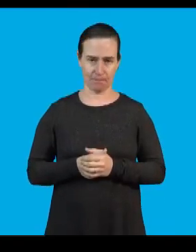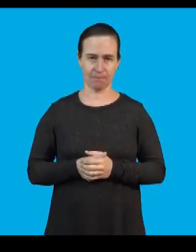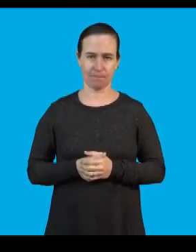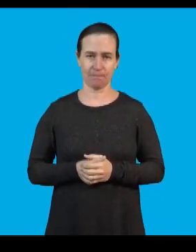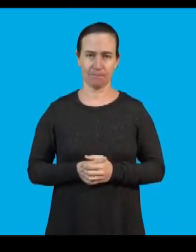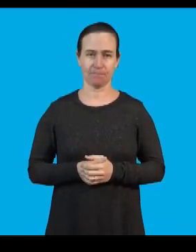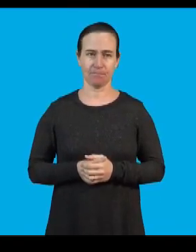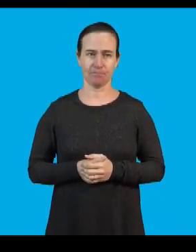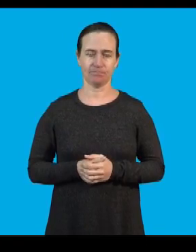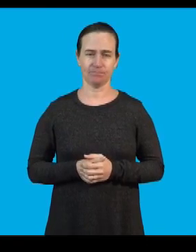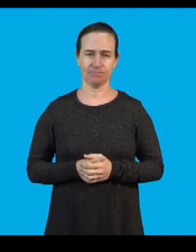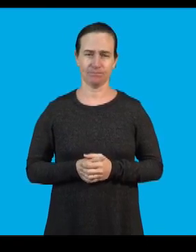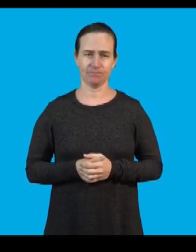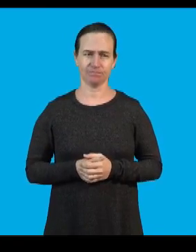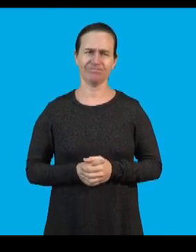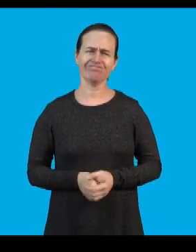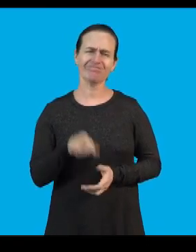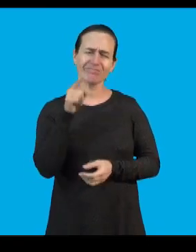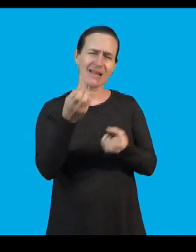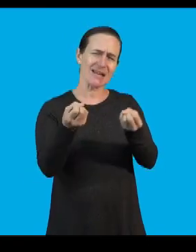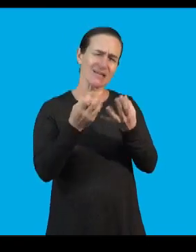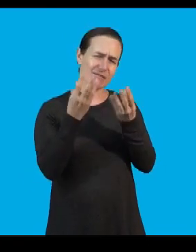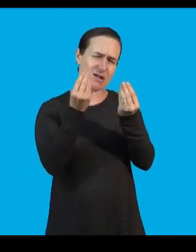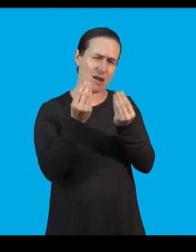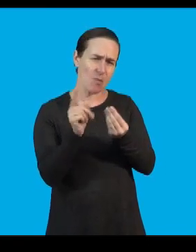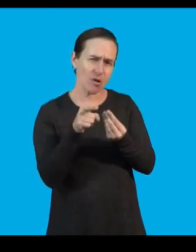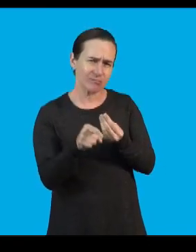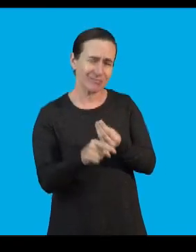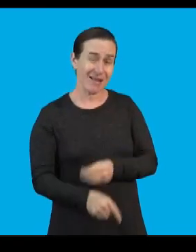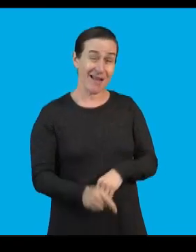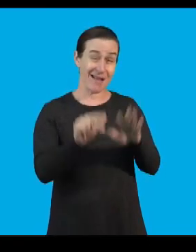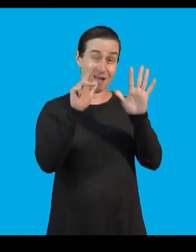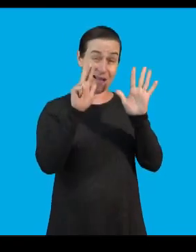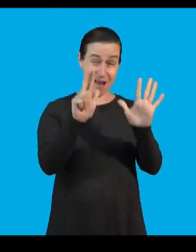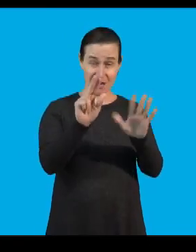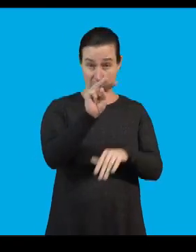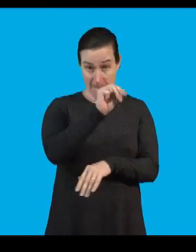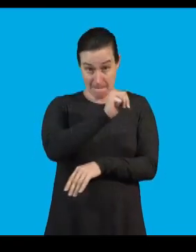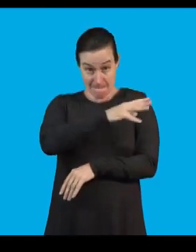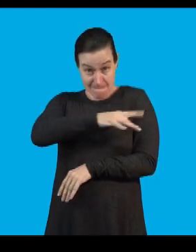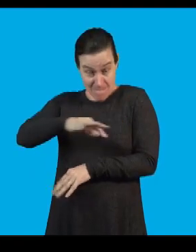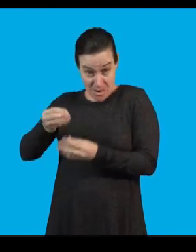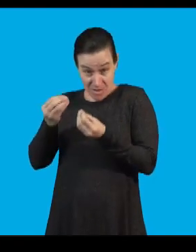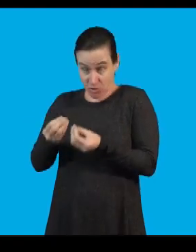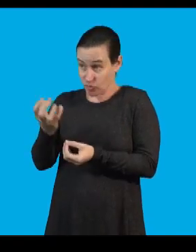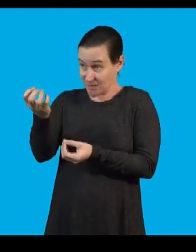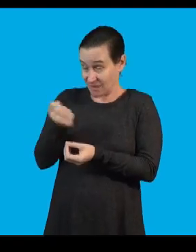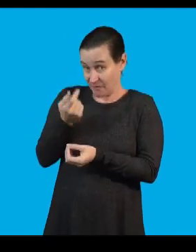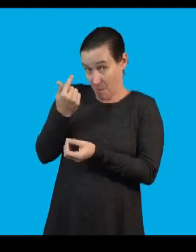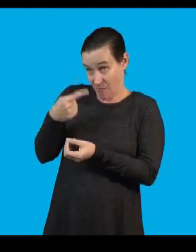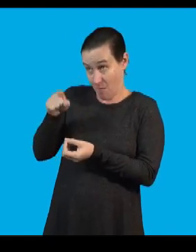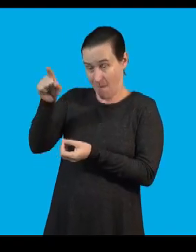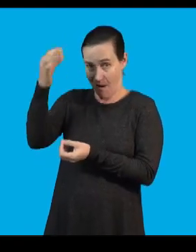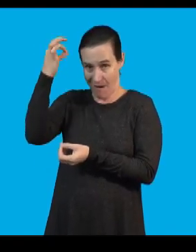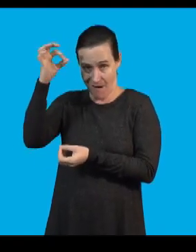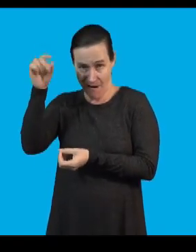South Africa, all right, which means they've identified where this is happening. Now look at the figures they have given you. They're saying